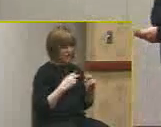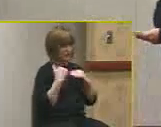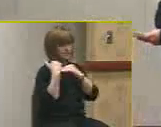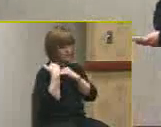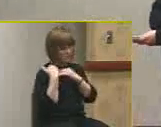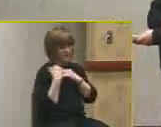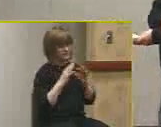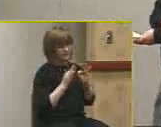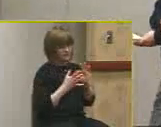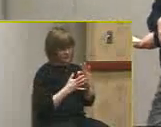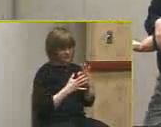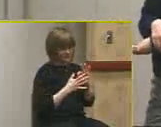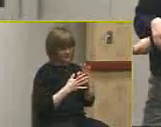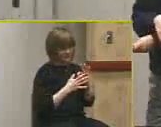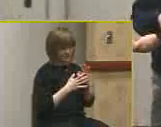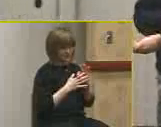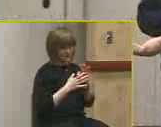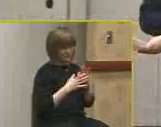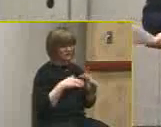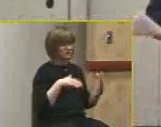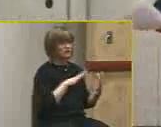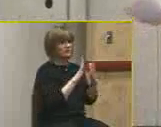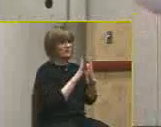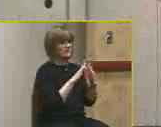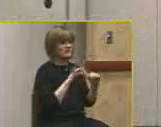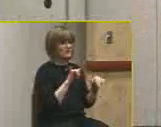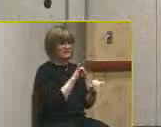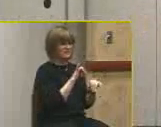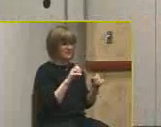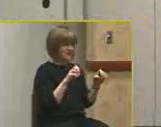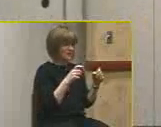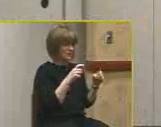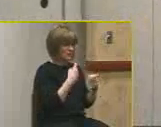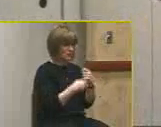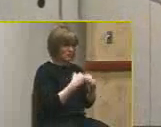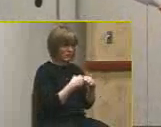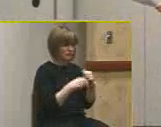running into the same issue we ran into with Allison. We're kind of